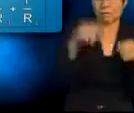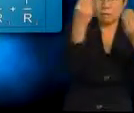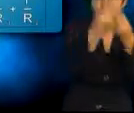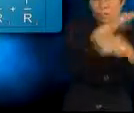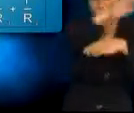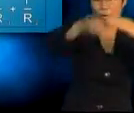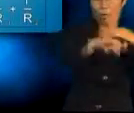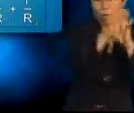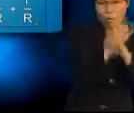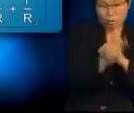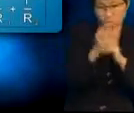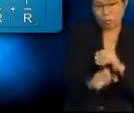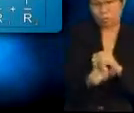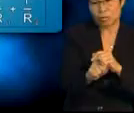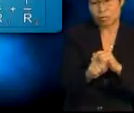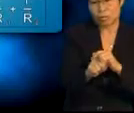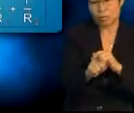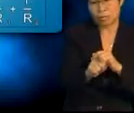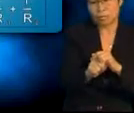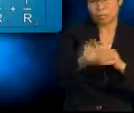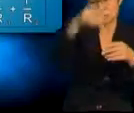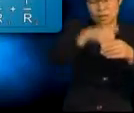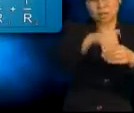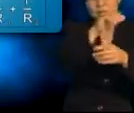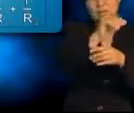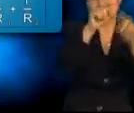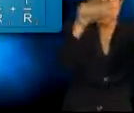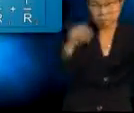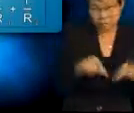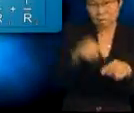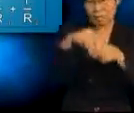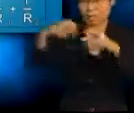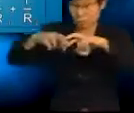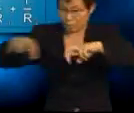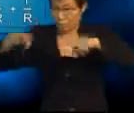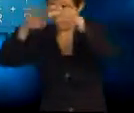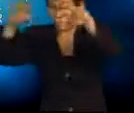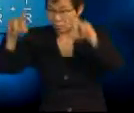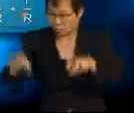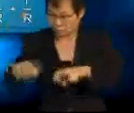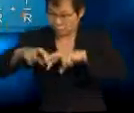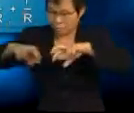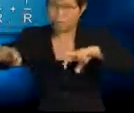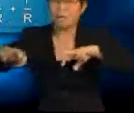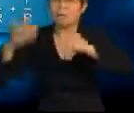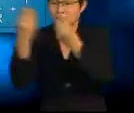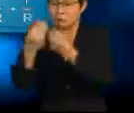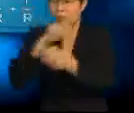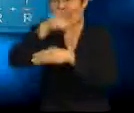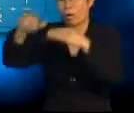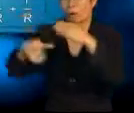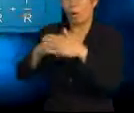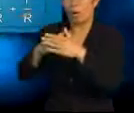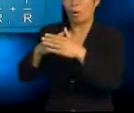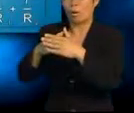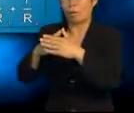the individual resistances in the circuit. In a parallel circuit, it's the sum of the